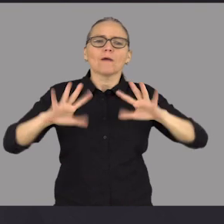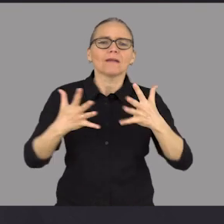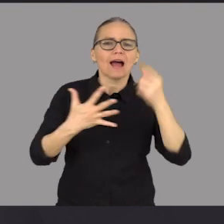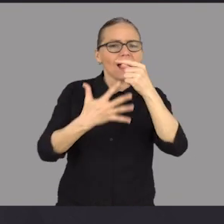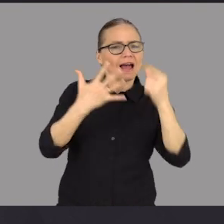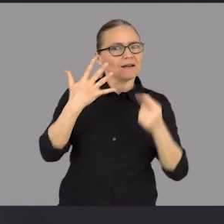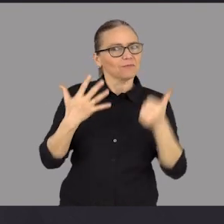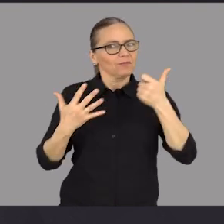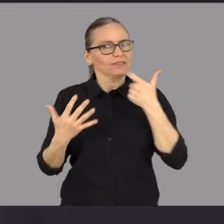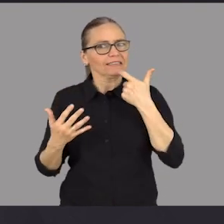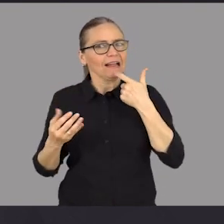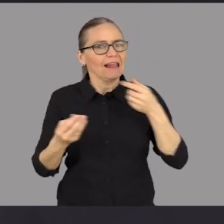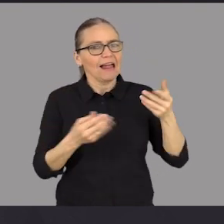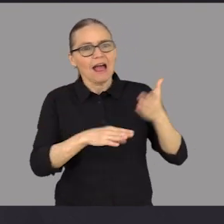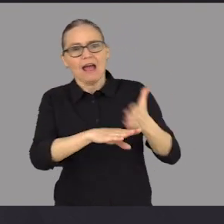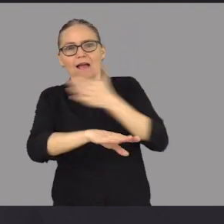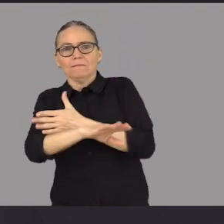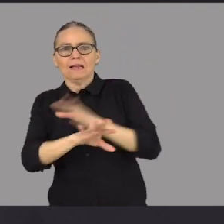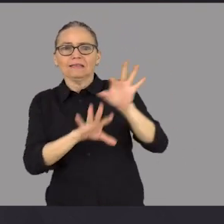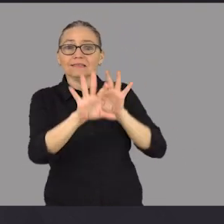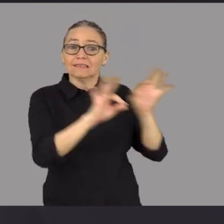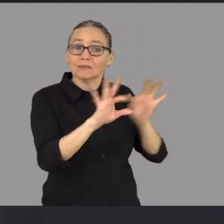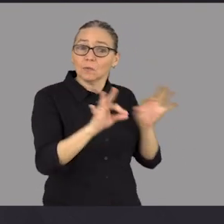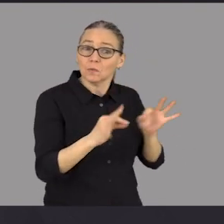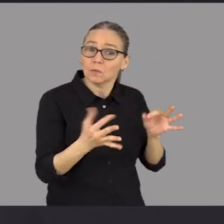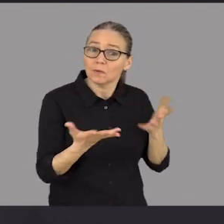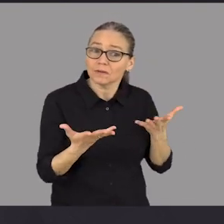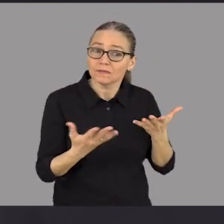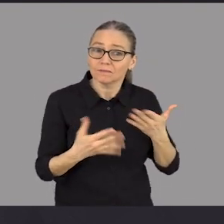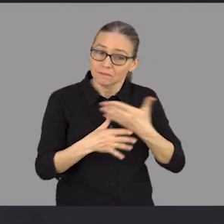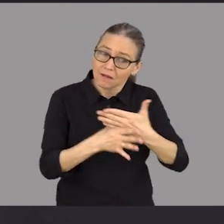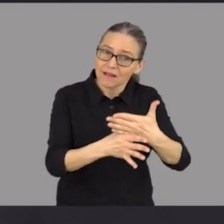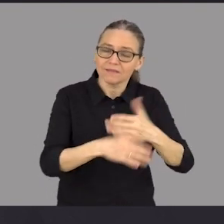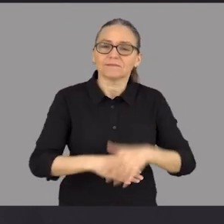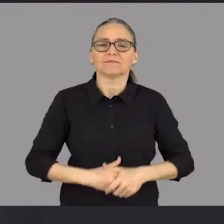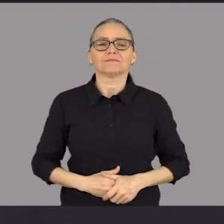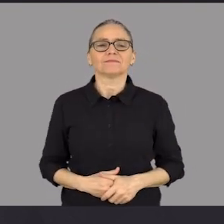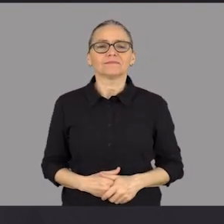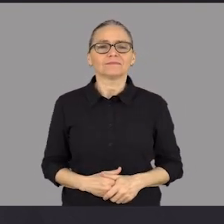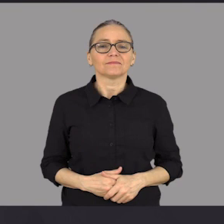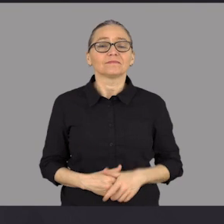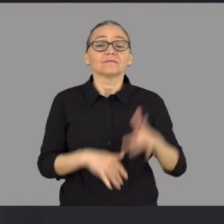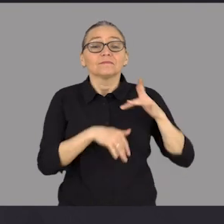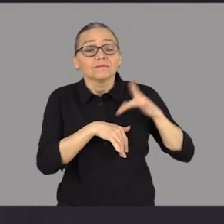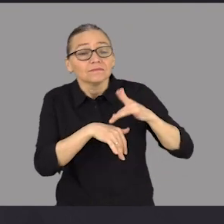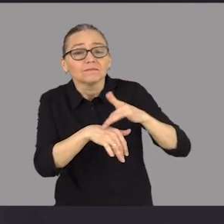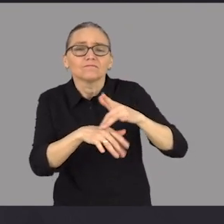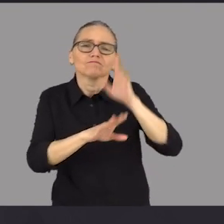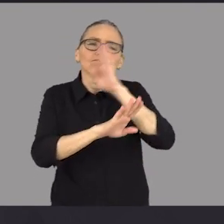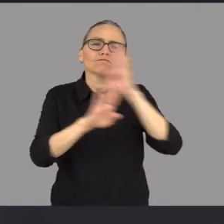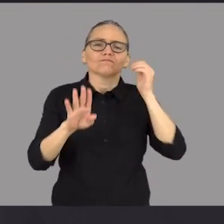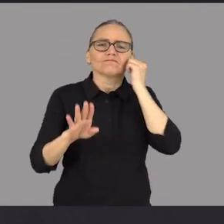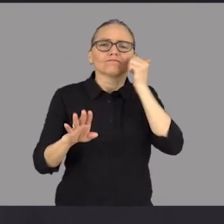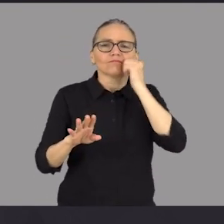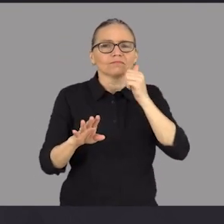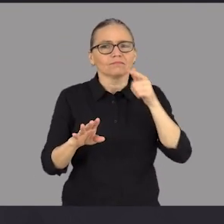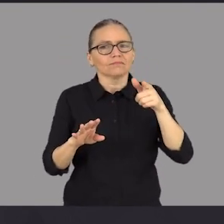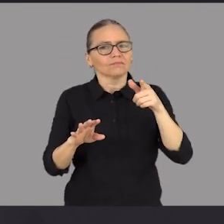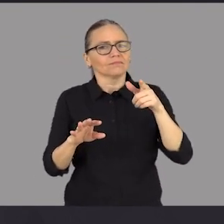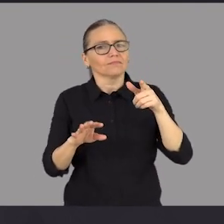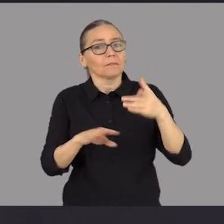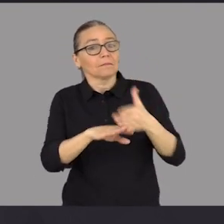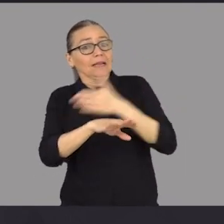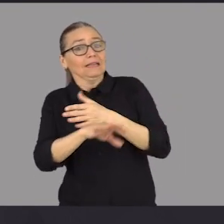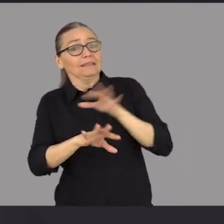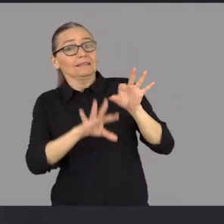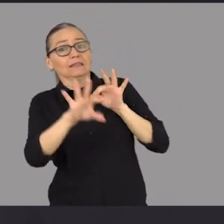pre-screens. A common practice is to pre-screen via telephone conversation. However, as we